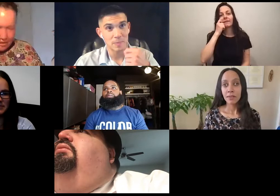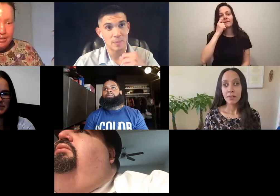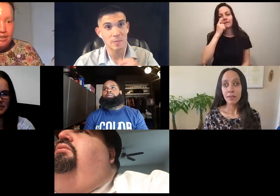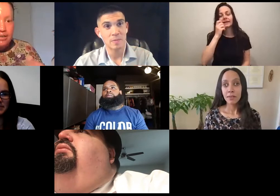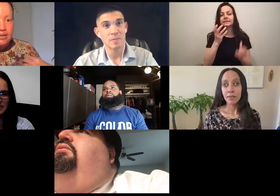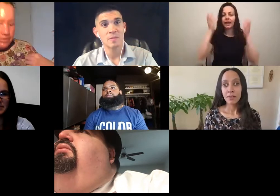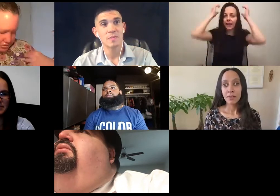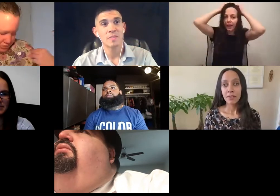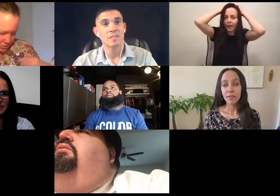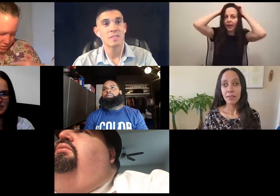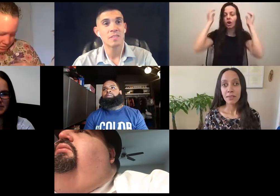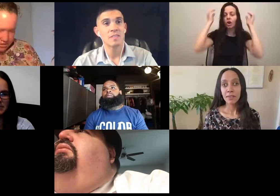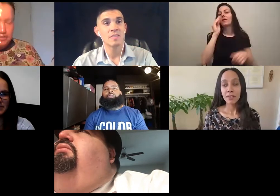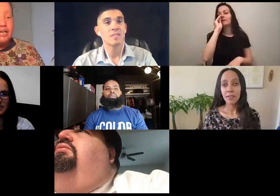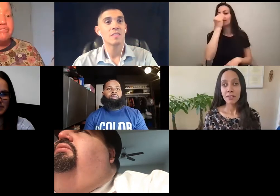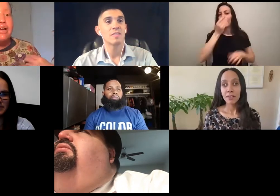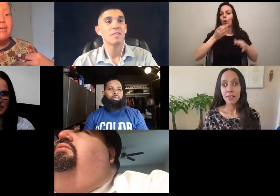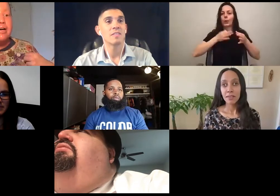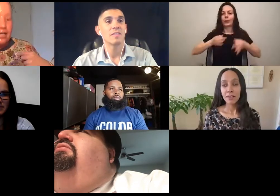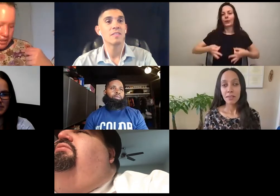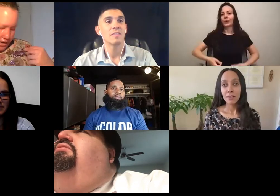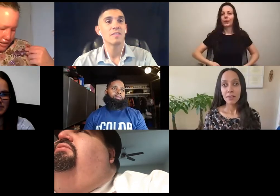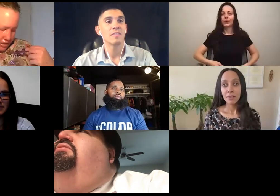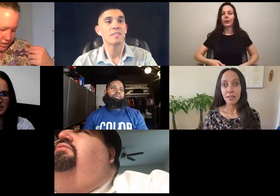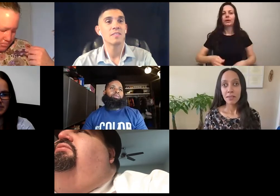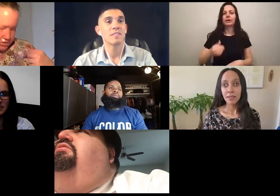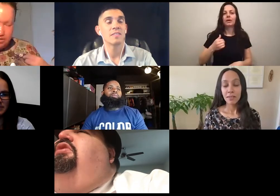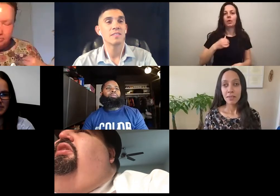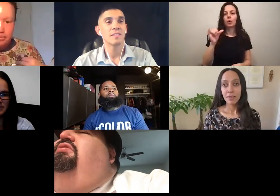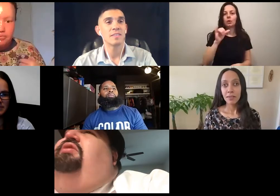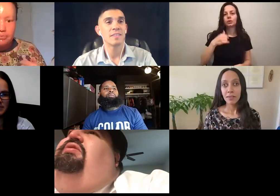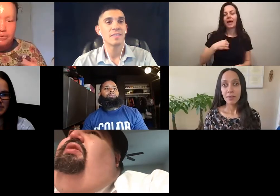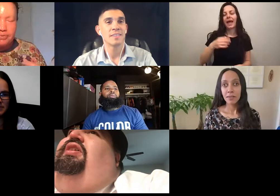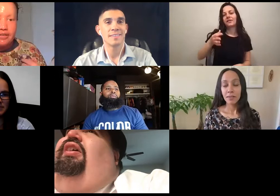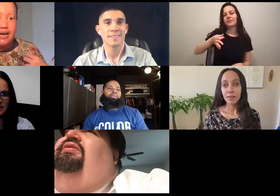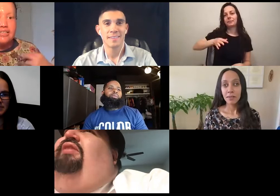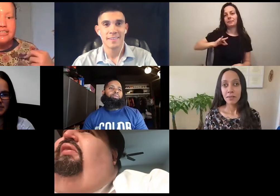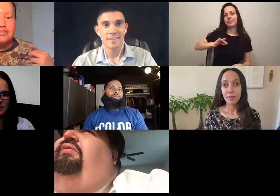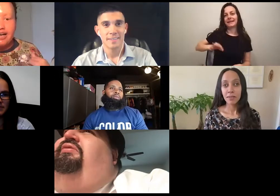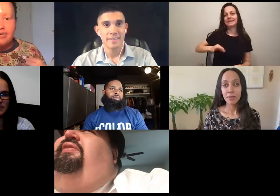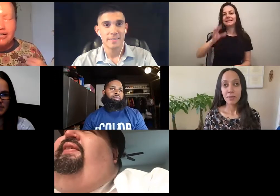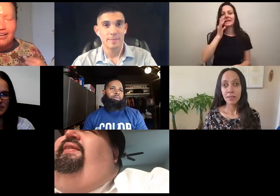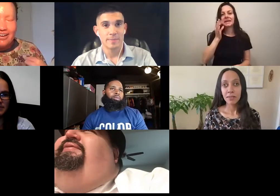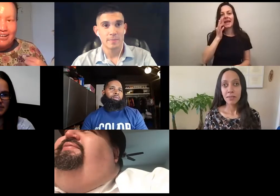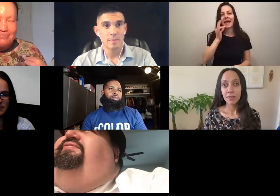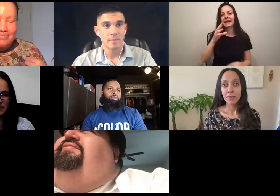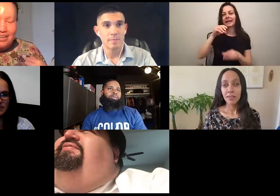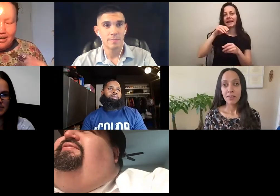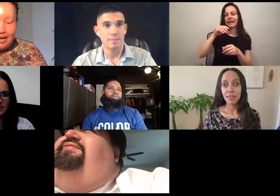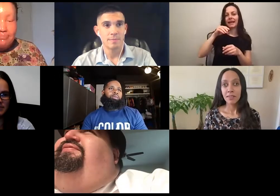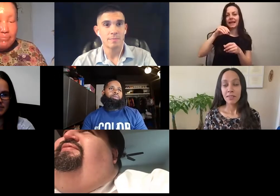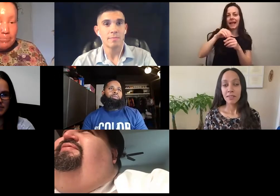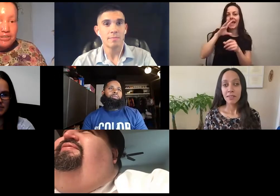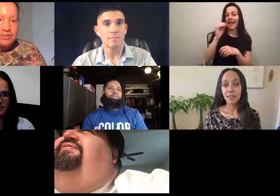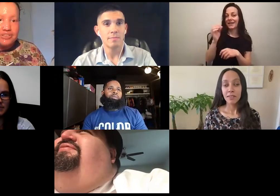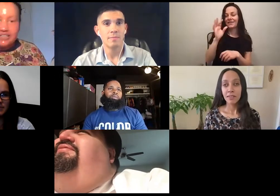floral jumper with 2 brooches, a flower and a cat, and the brooches are both purple. The cat is in the flower.